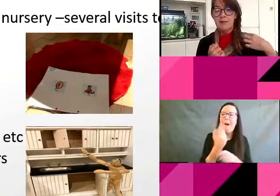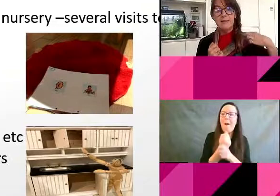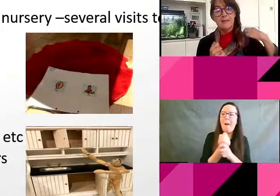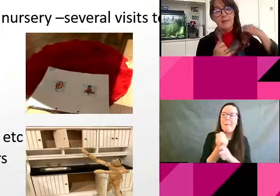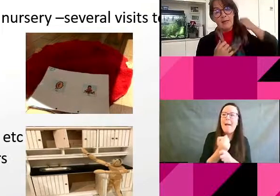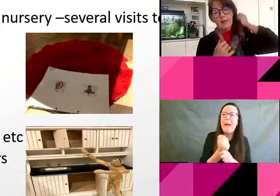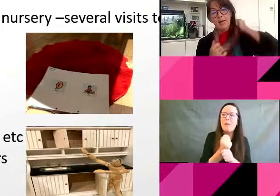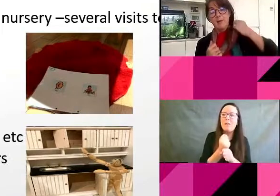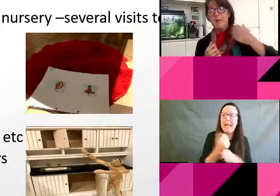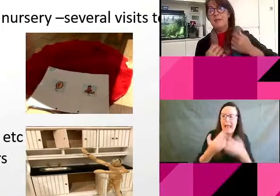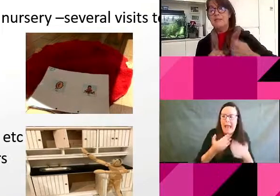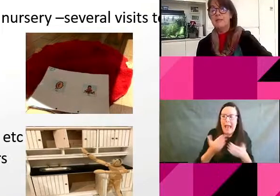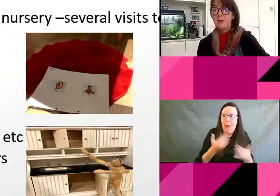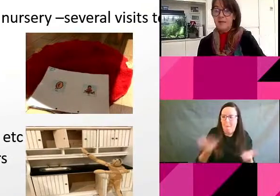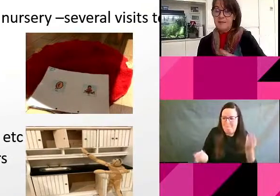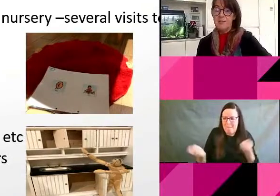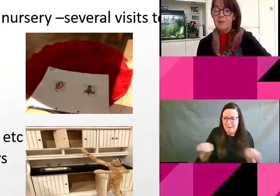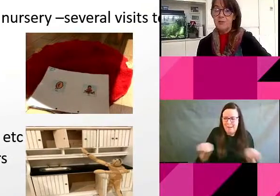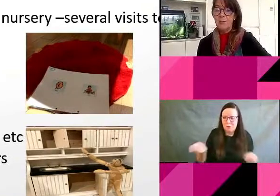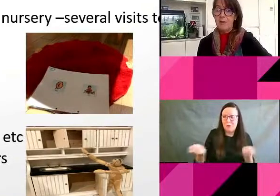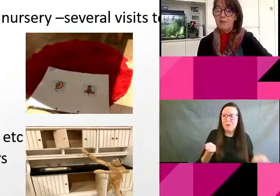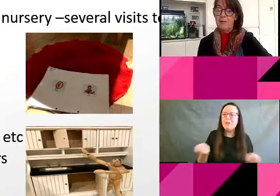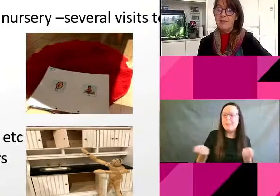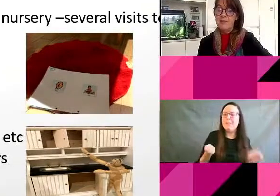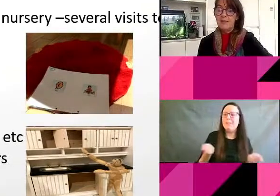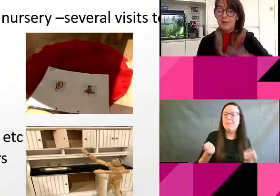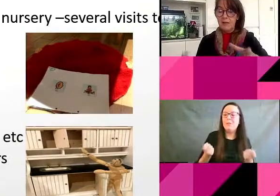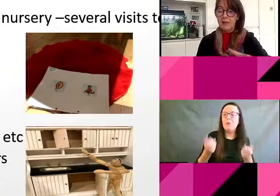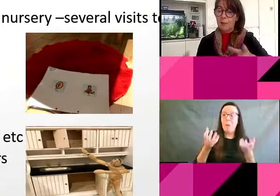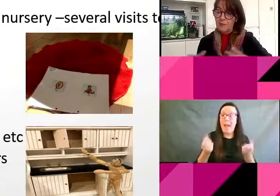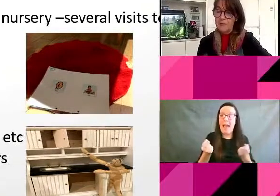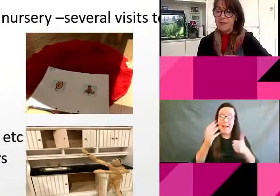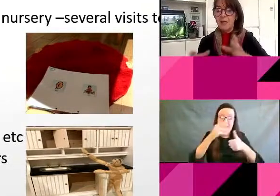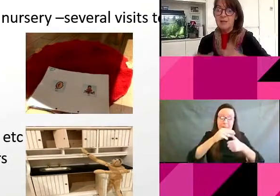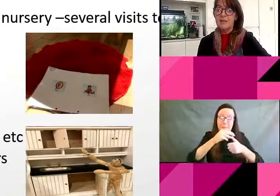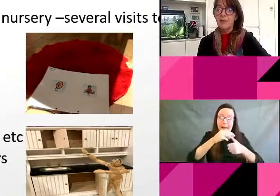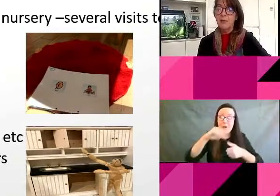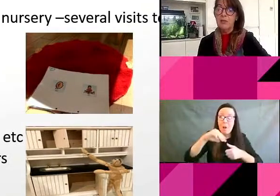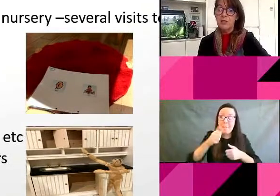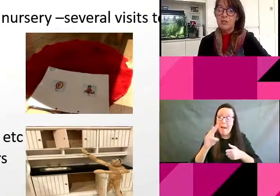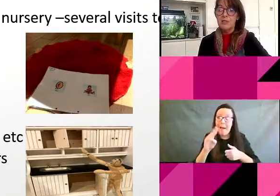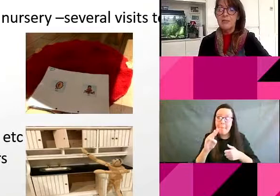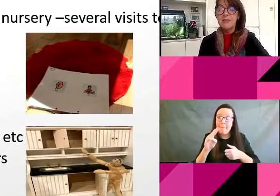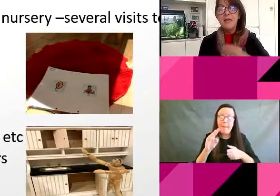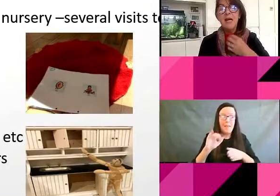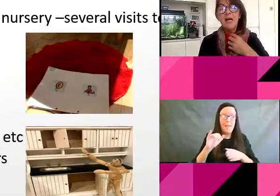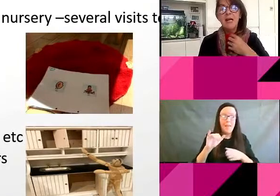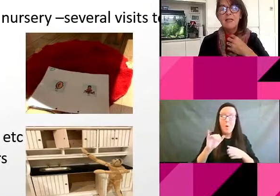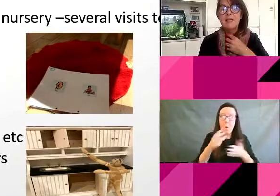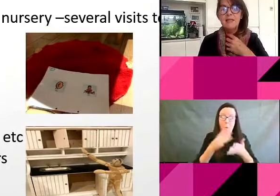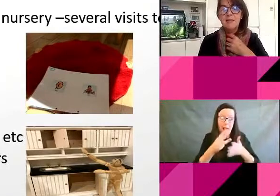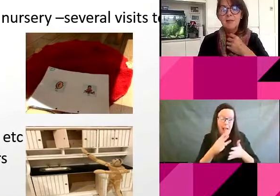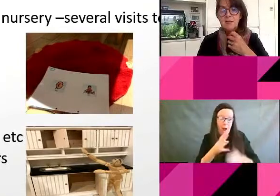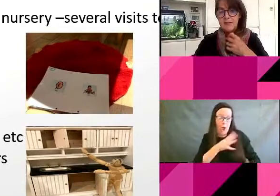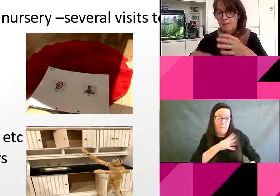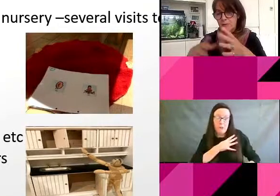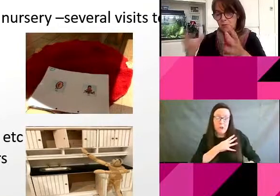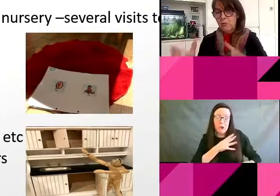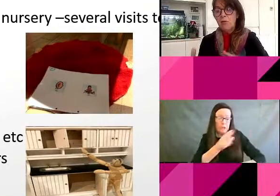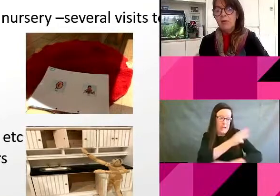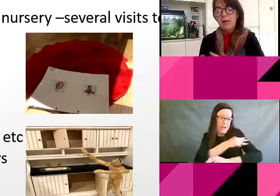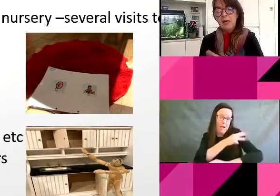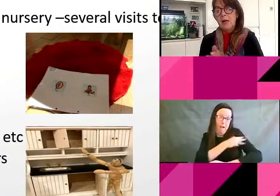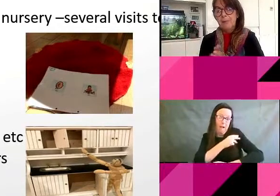little ones. And so we had this special mat for listening when the officer asked her questions. And there was